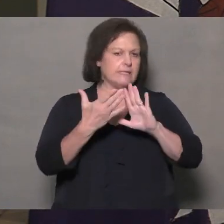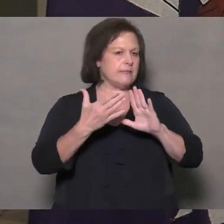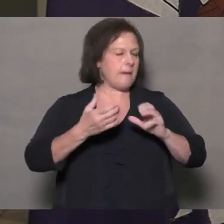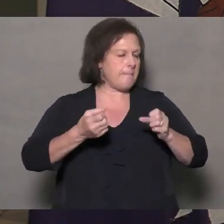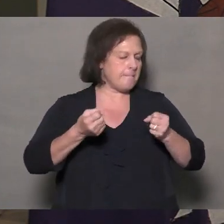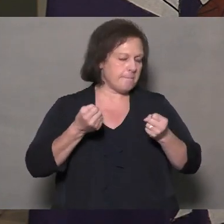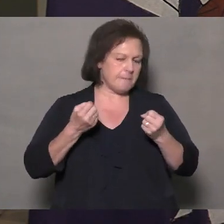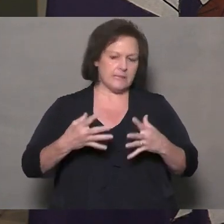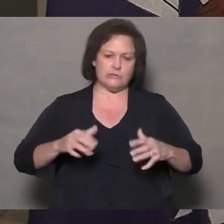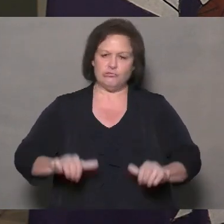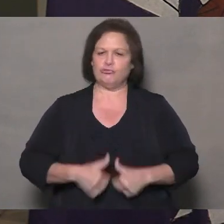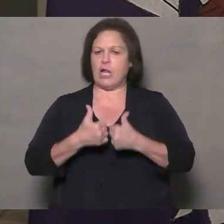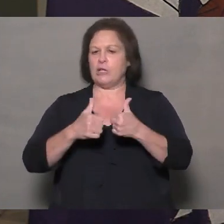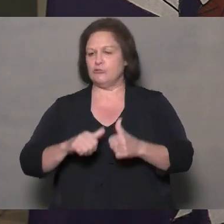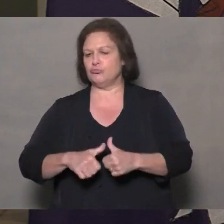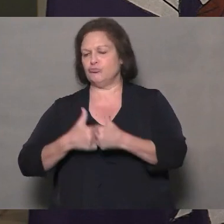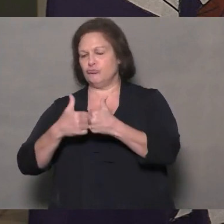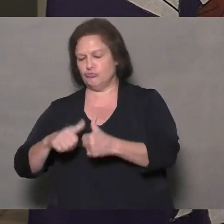challenges together.